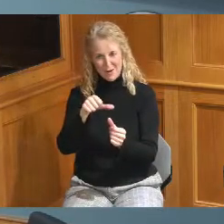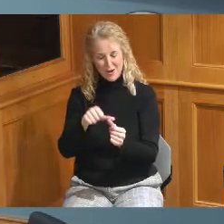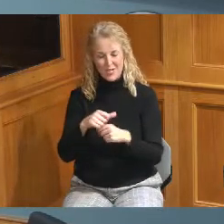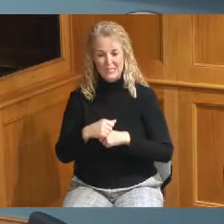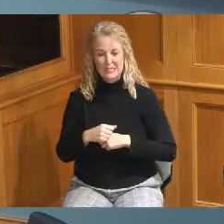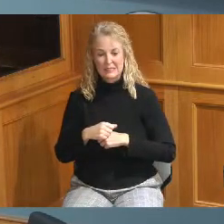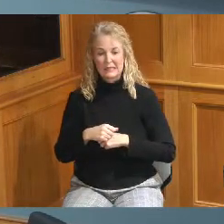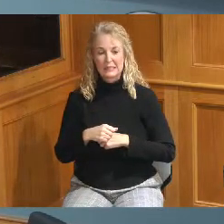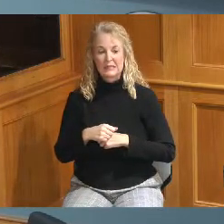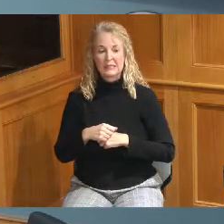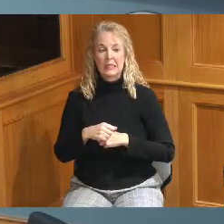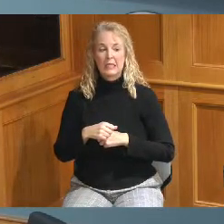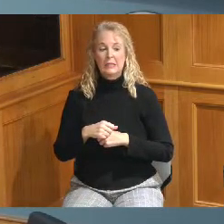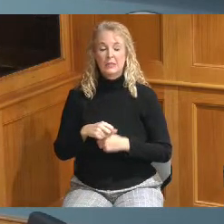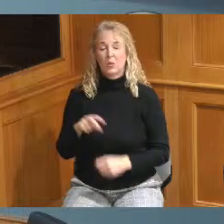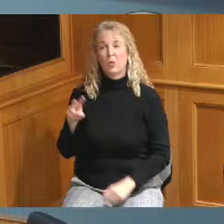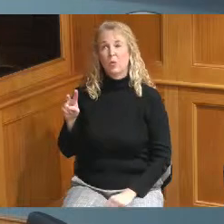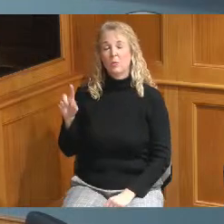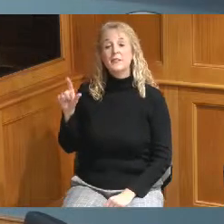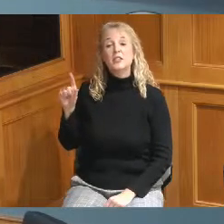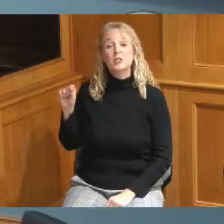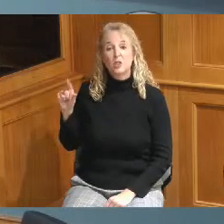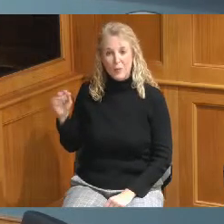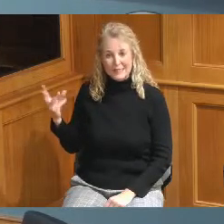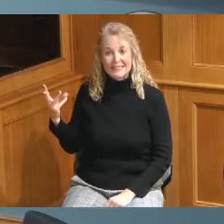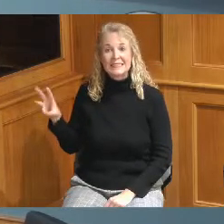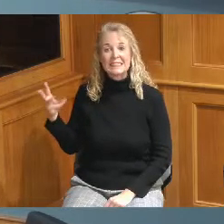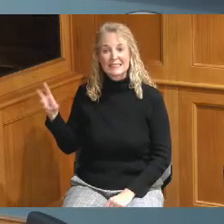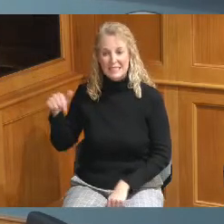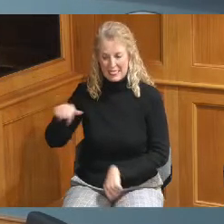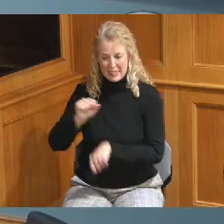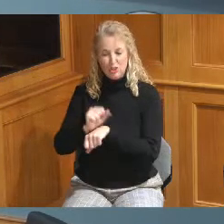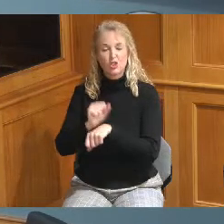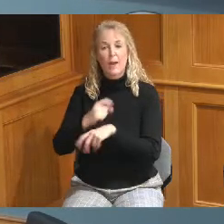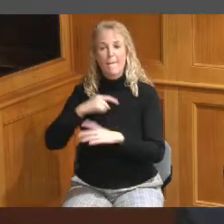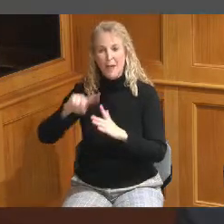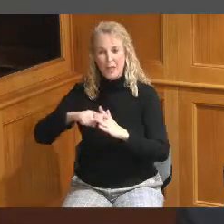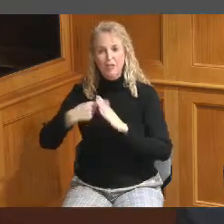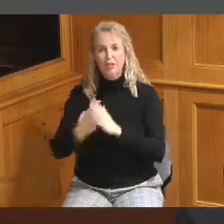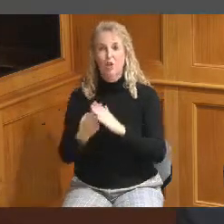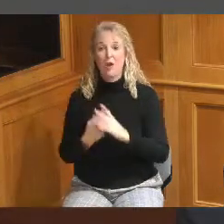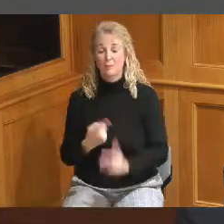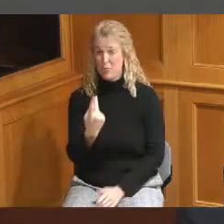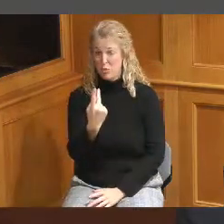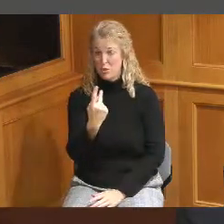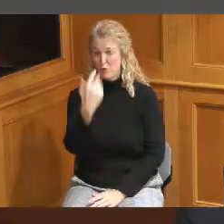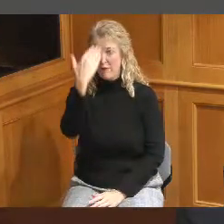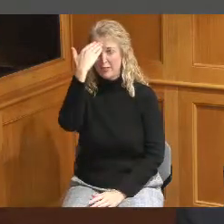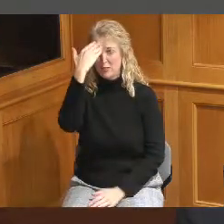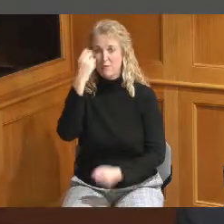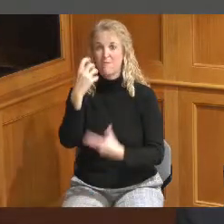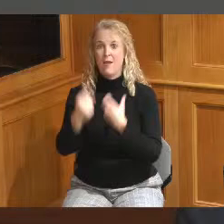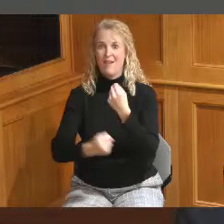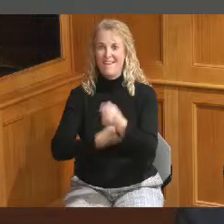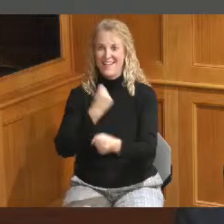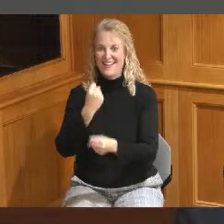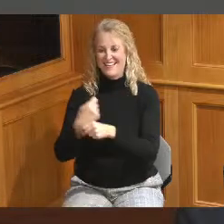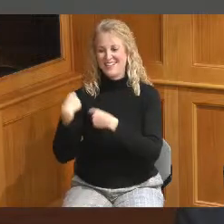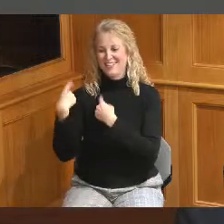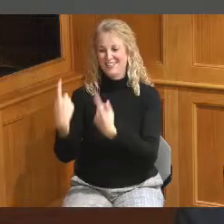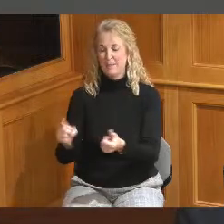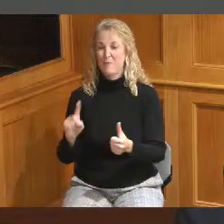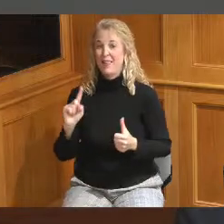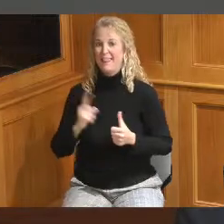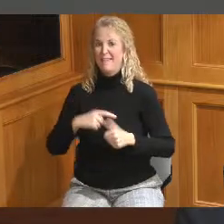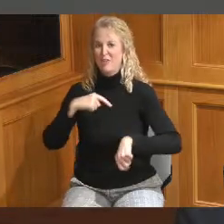I was appointed county administrator in 2016, and Joe and I had known each other for a long time before that, but it was the first time that I was